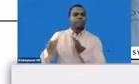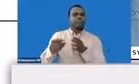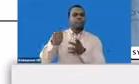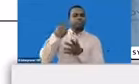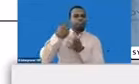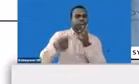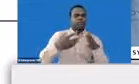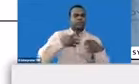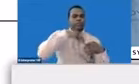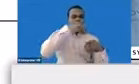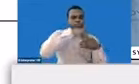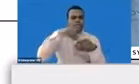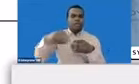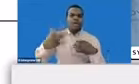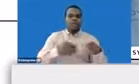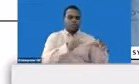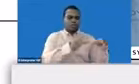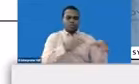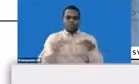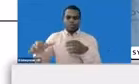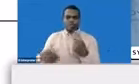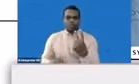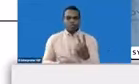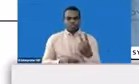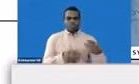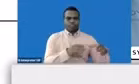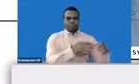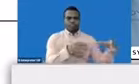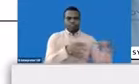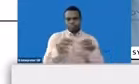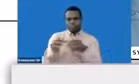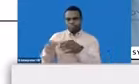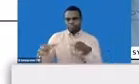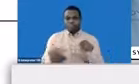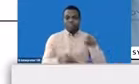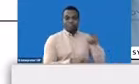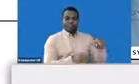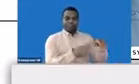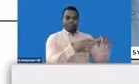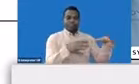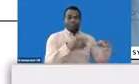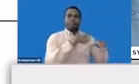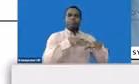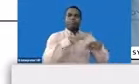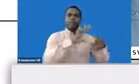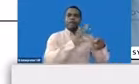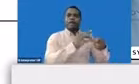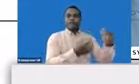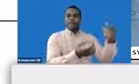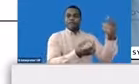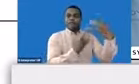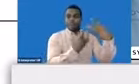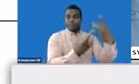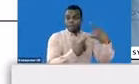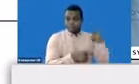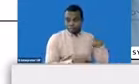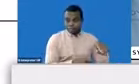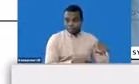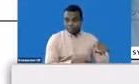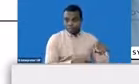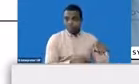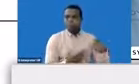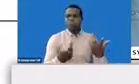not enough feedback, or what are the challenges to provide feedback. And we found that there are two types